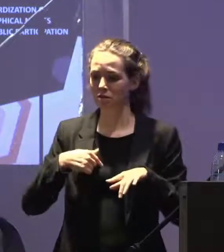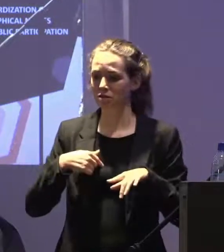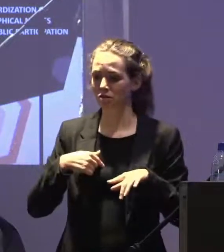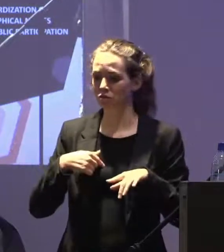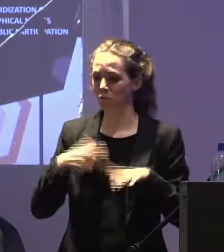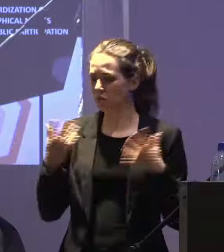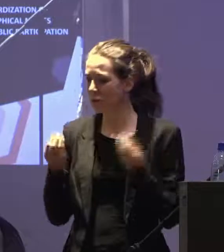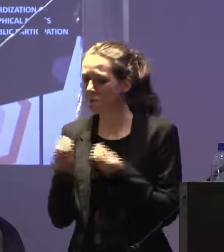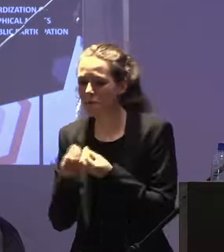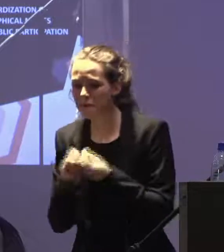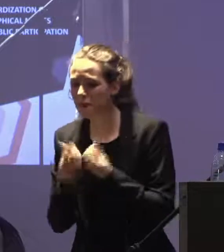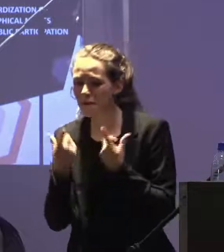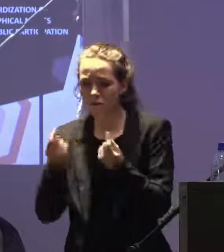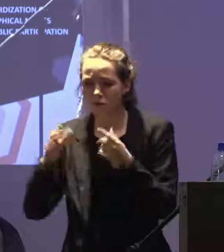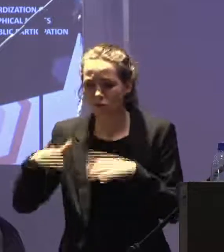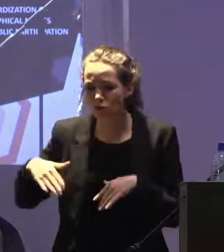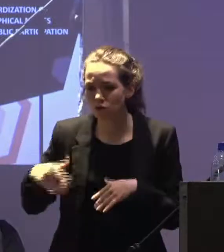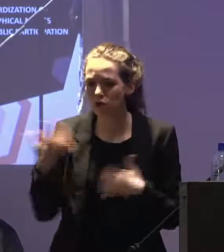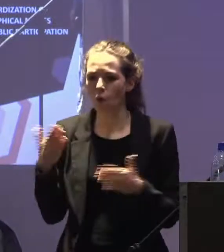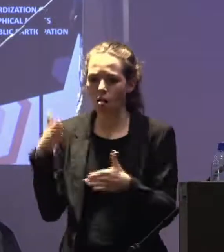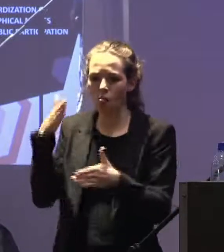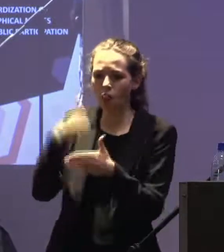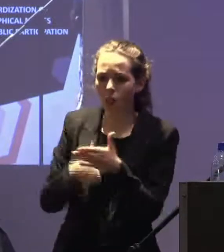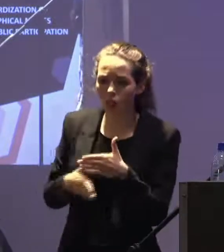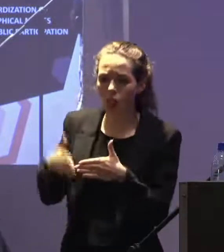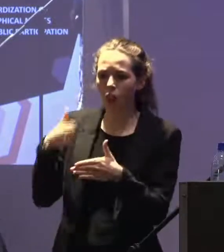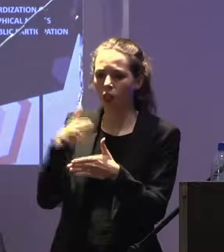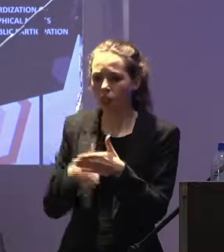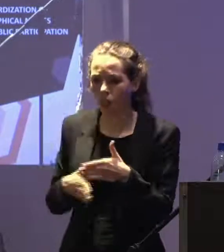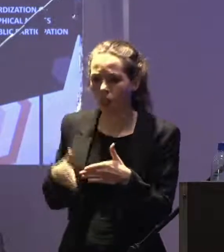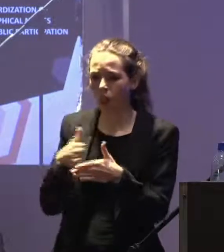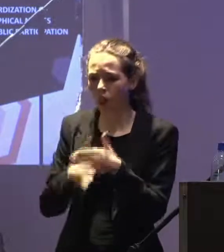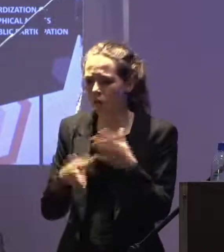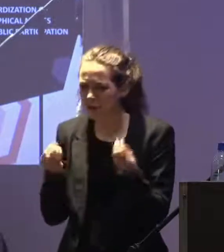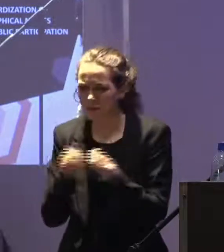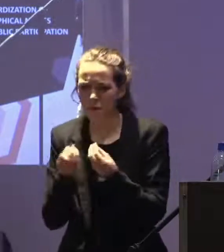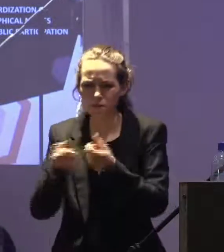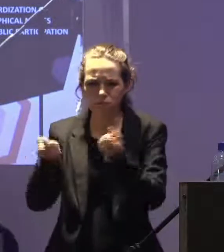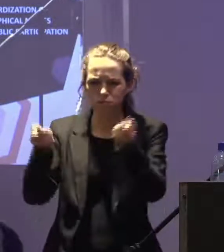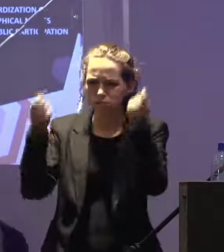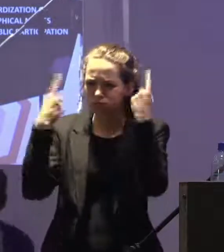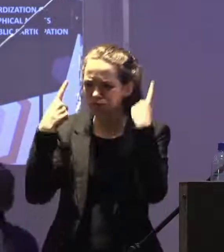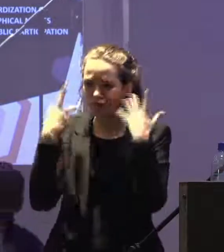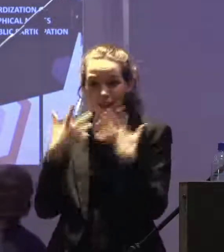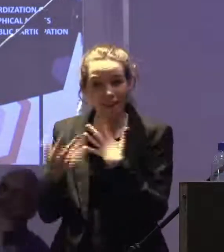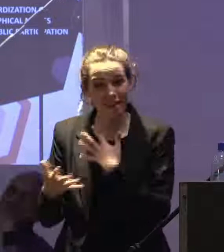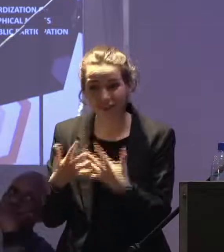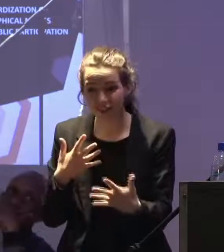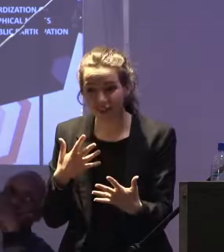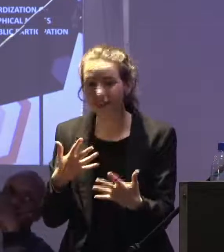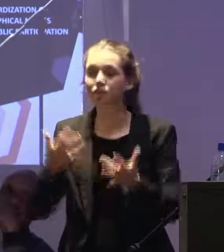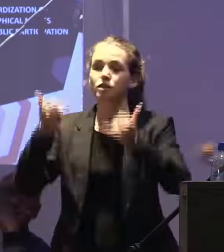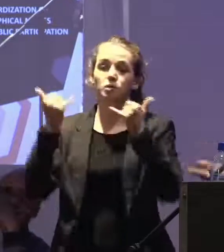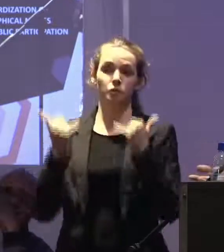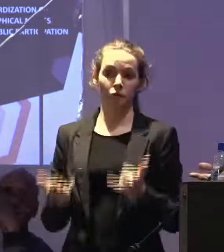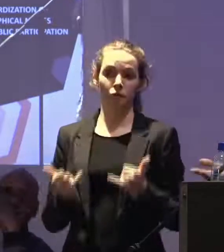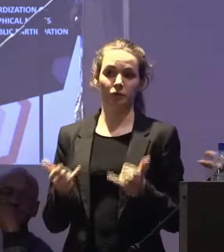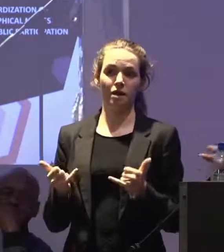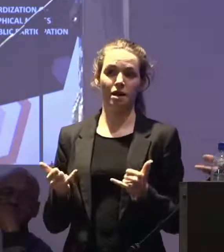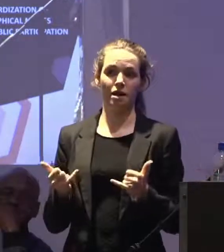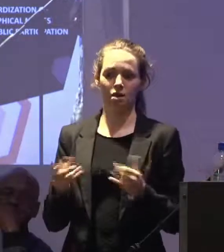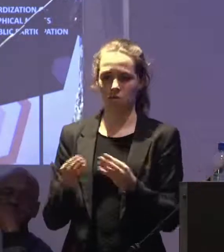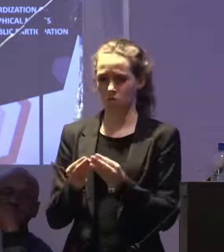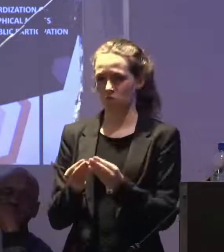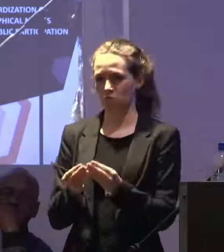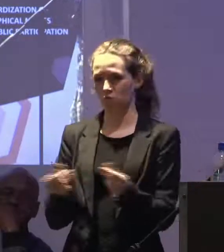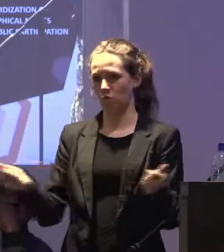of or as hindrances or not understood, today we have managed to put them out